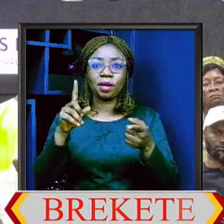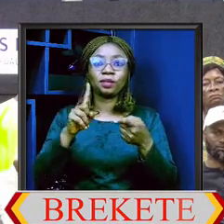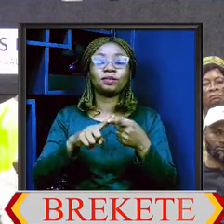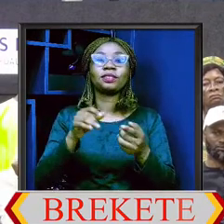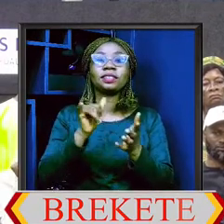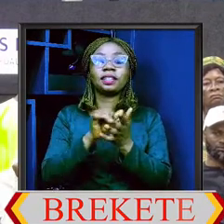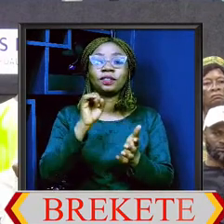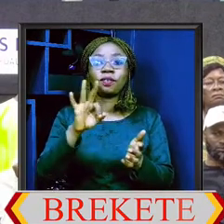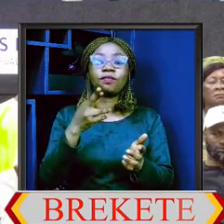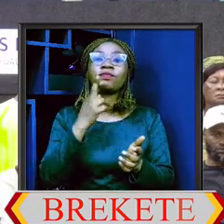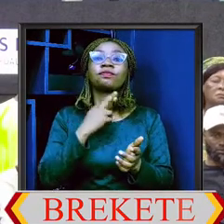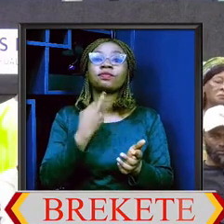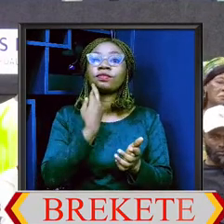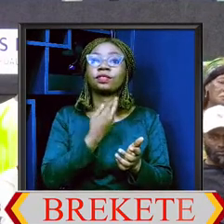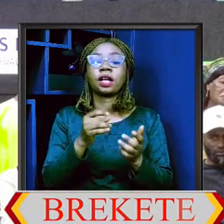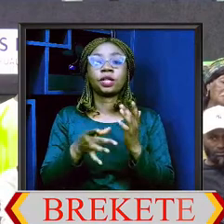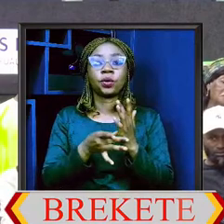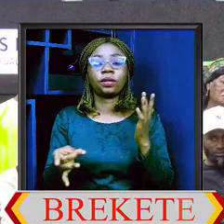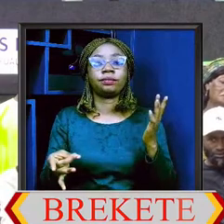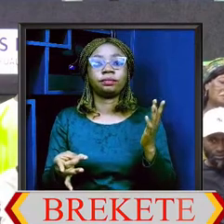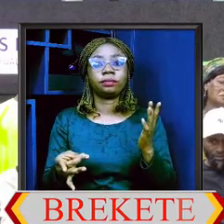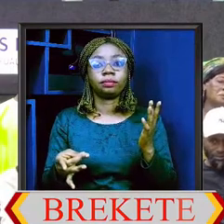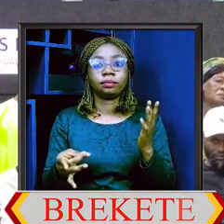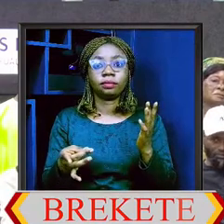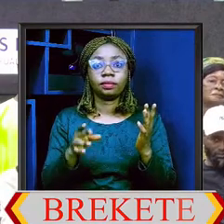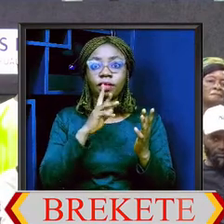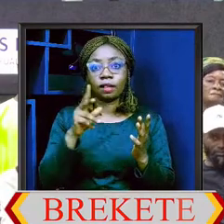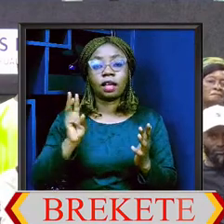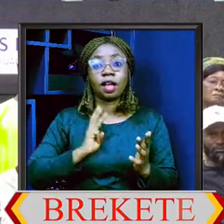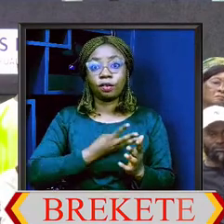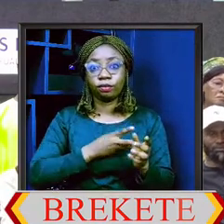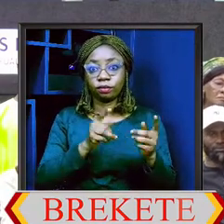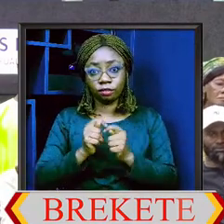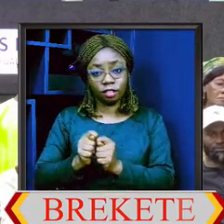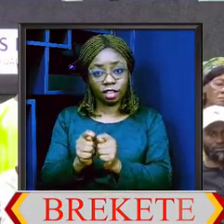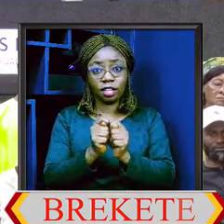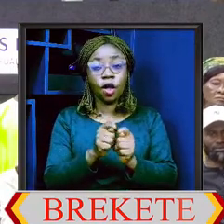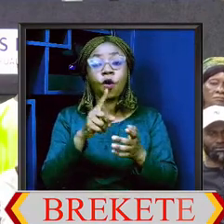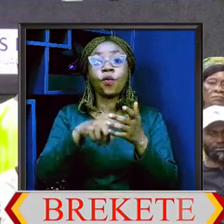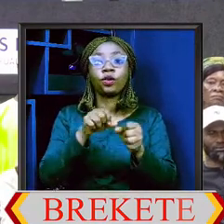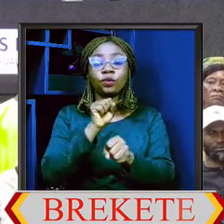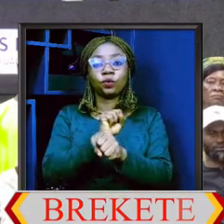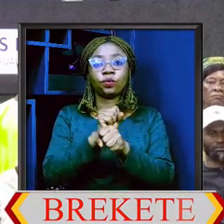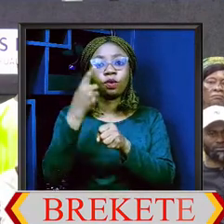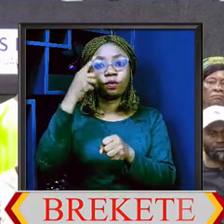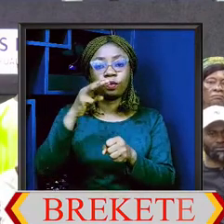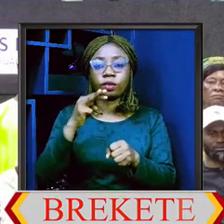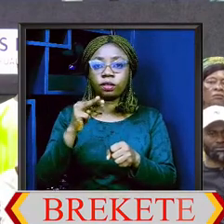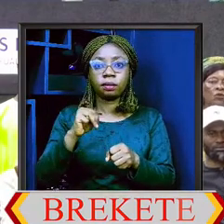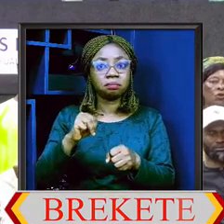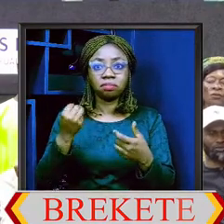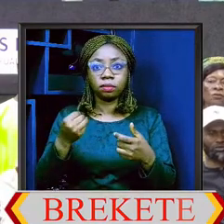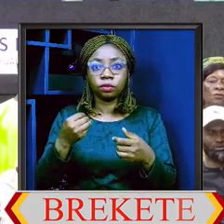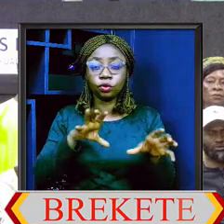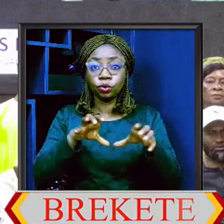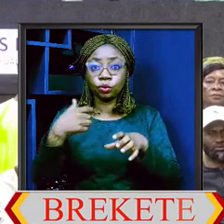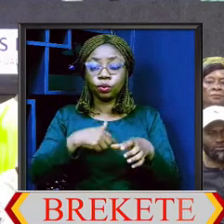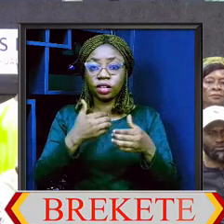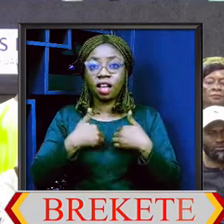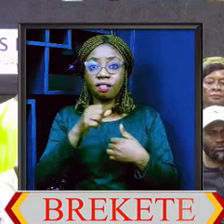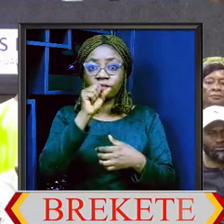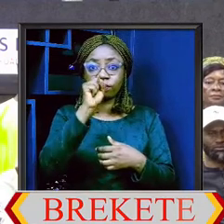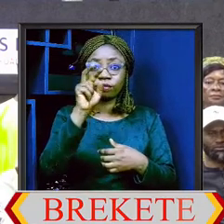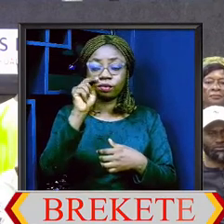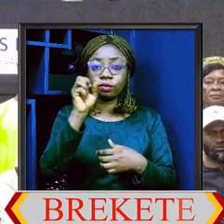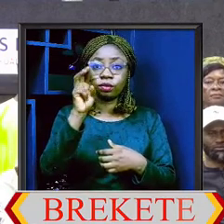red oil are we together yes sir what work for them we get snow here no no sir